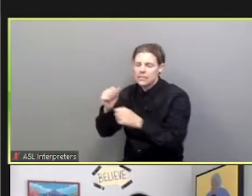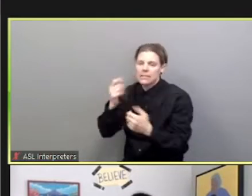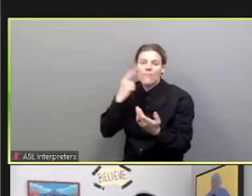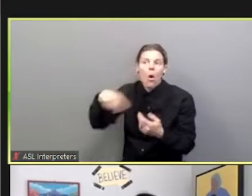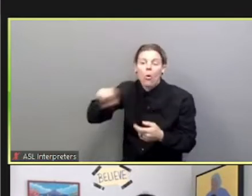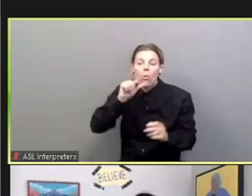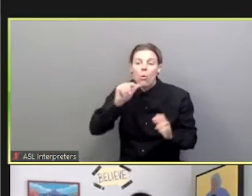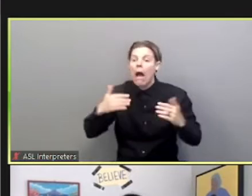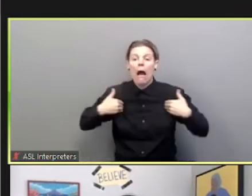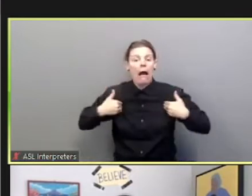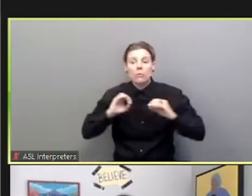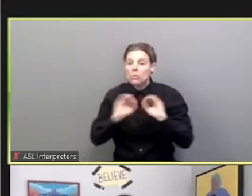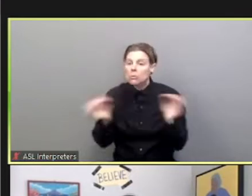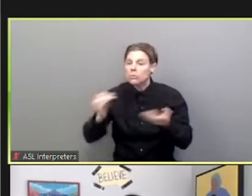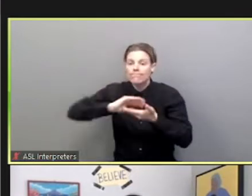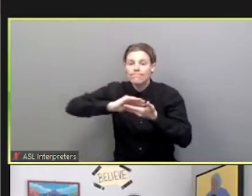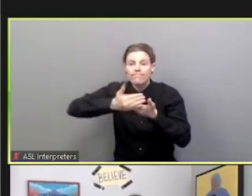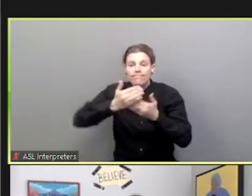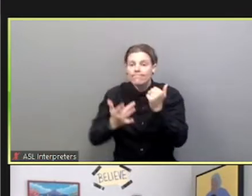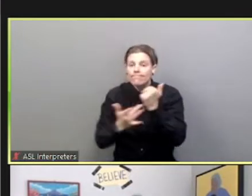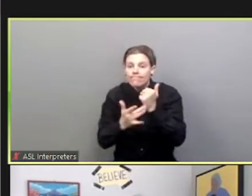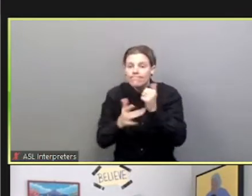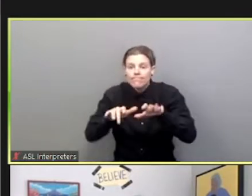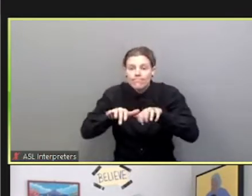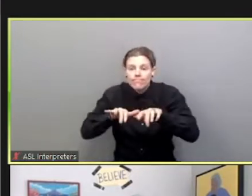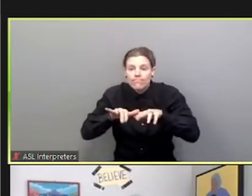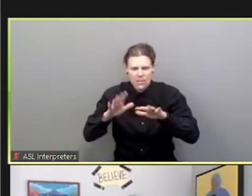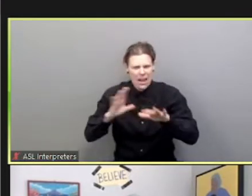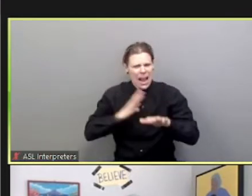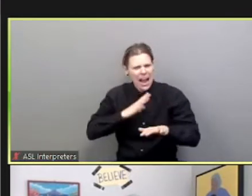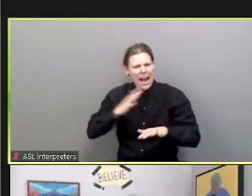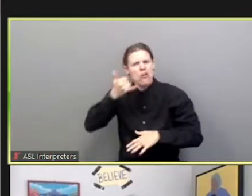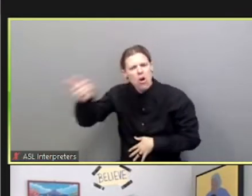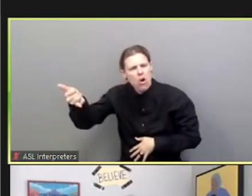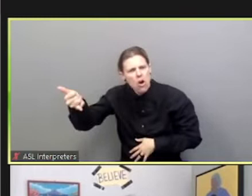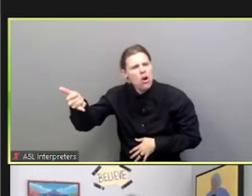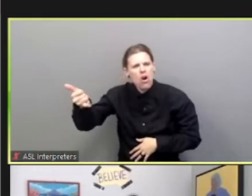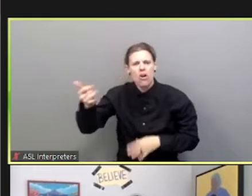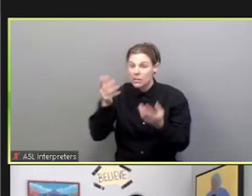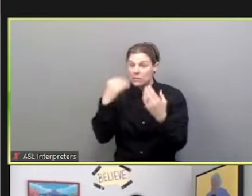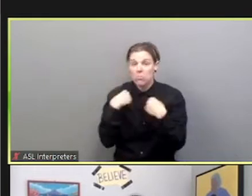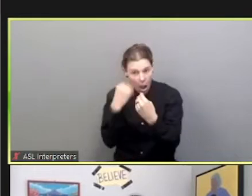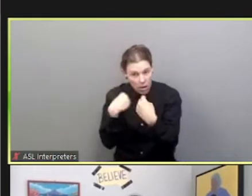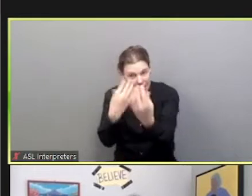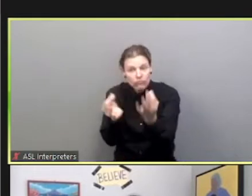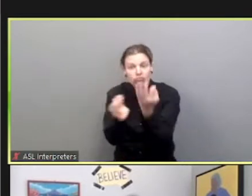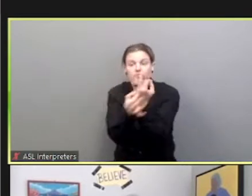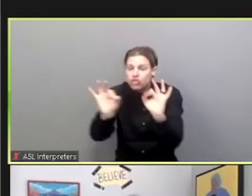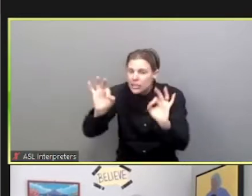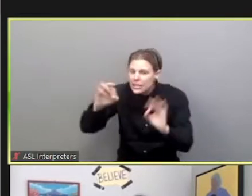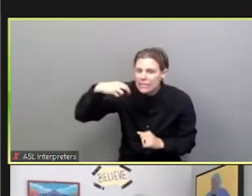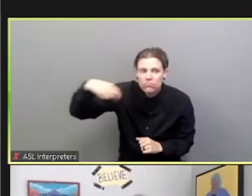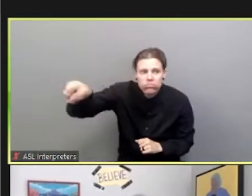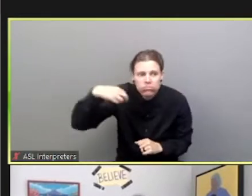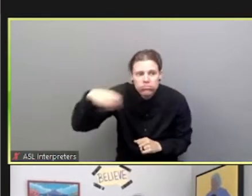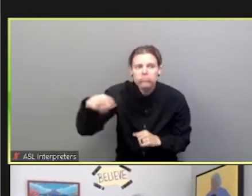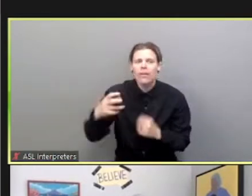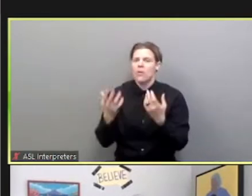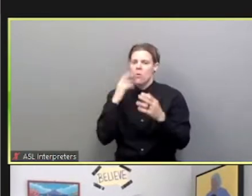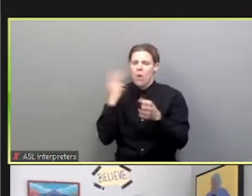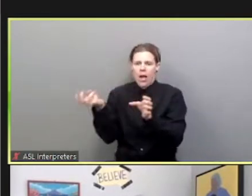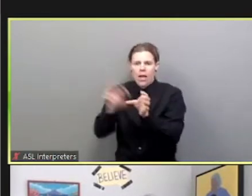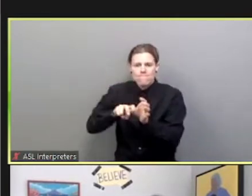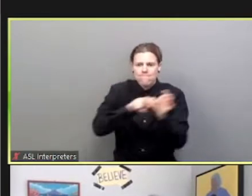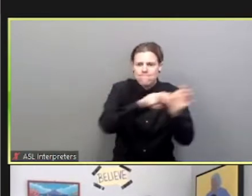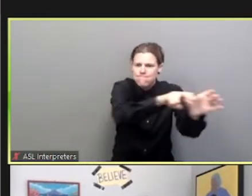that you can get Lyft or Uber if you have trouble with transportation. So we really think that's one of the things that can really make a difference